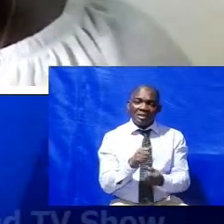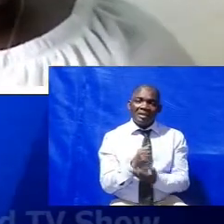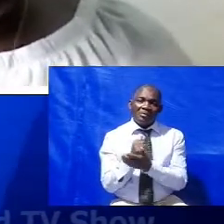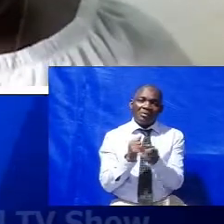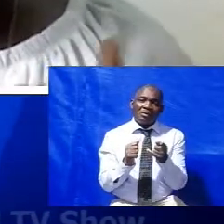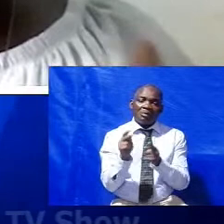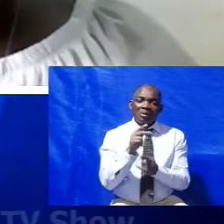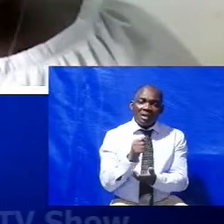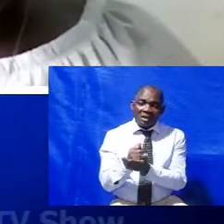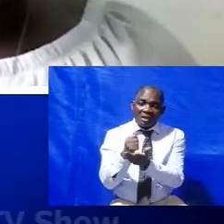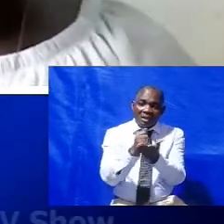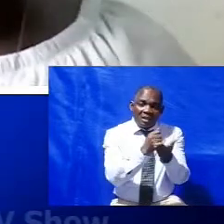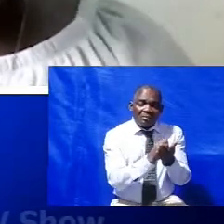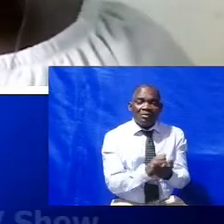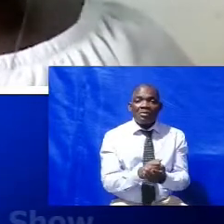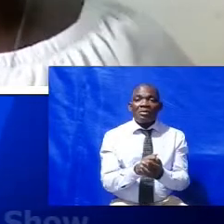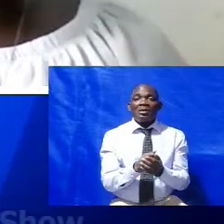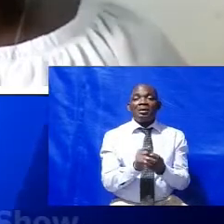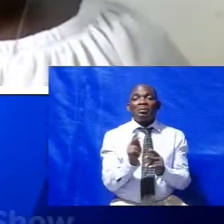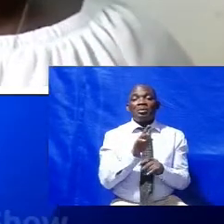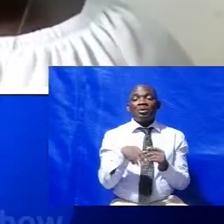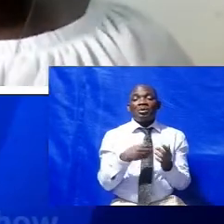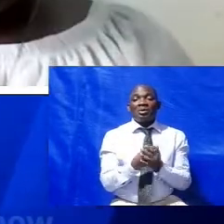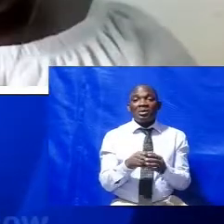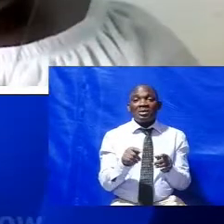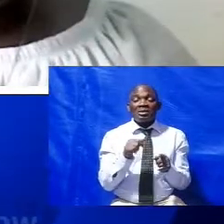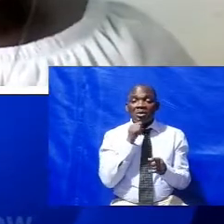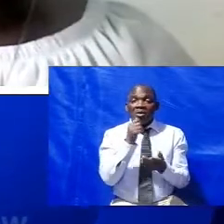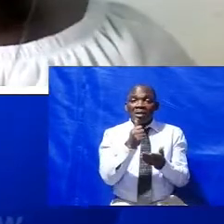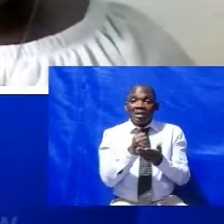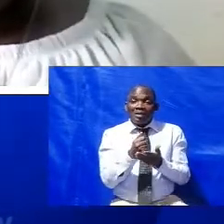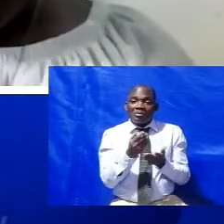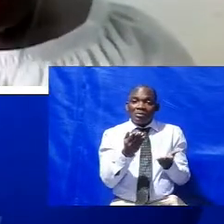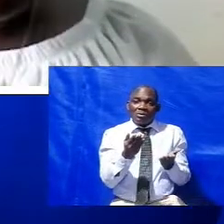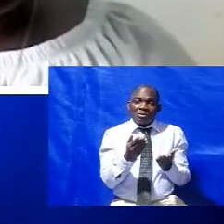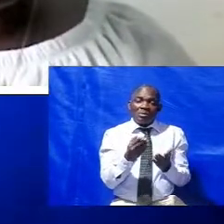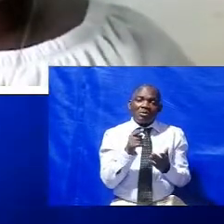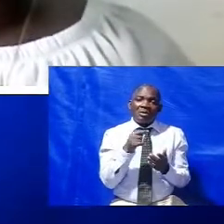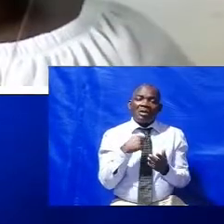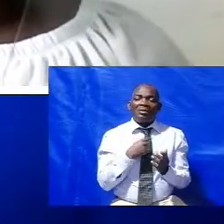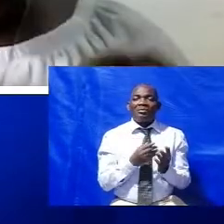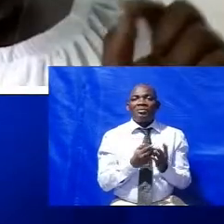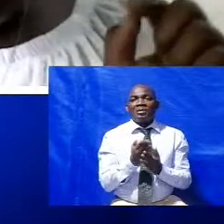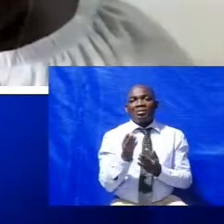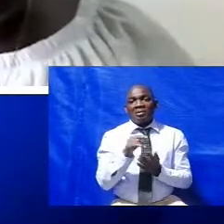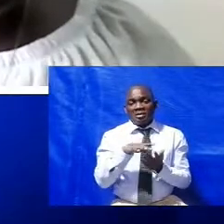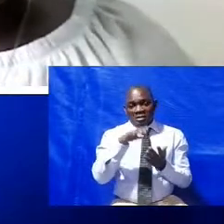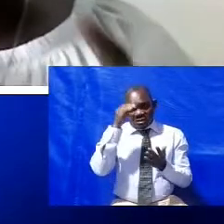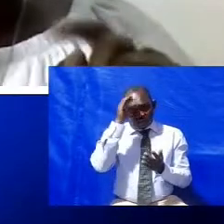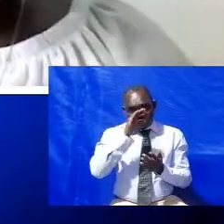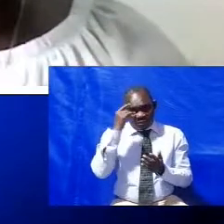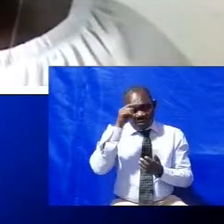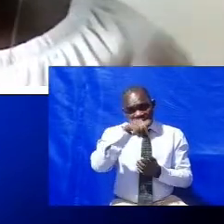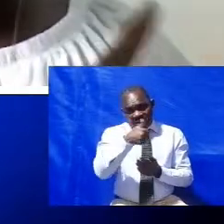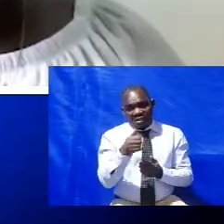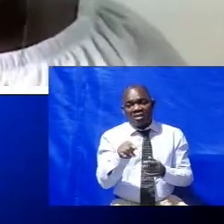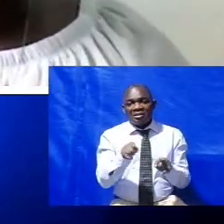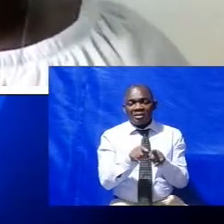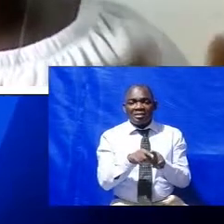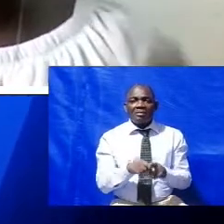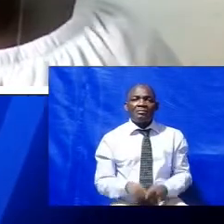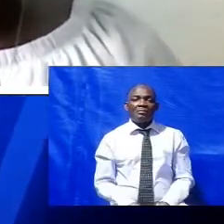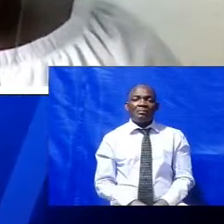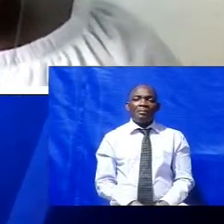you need to be around people who will help you. And of course, if these people are also not helping you, you have a right and a choice to look